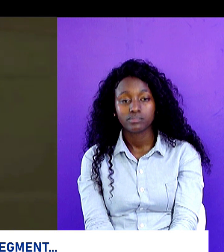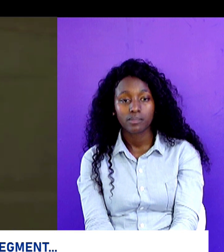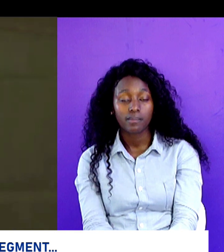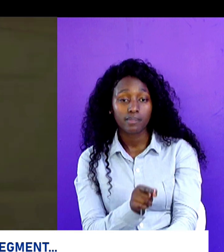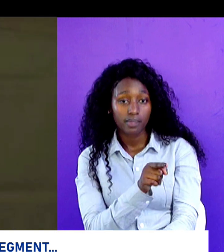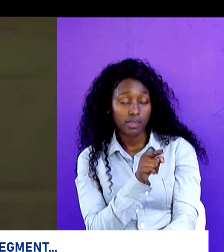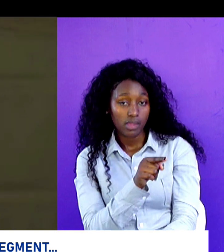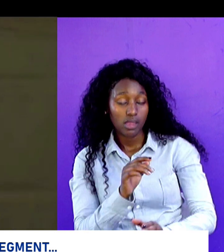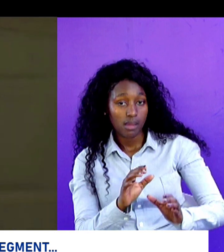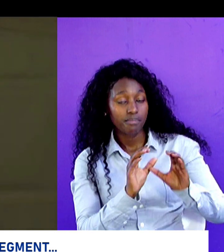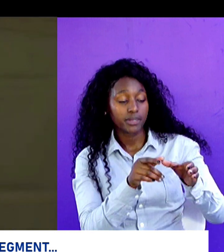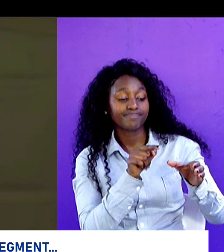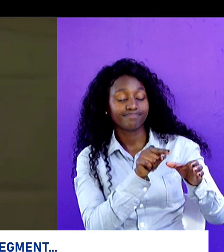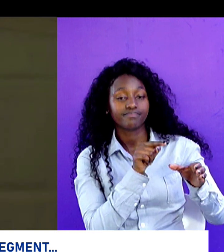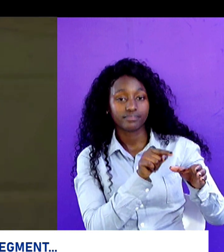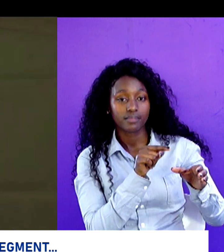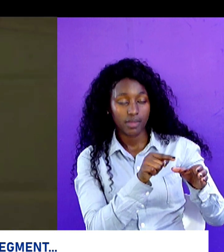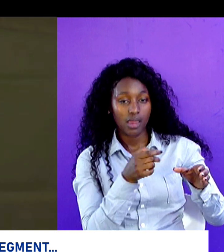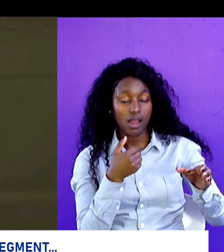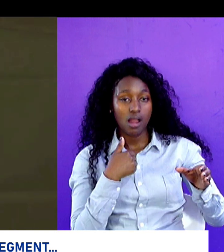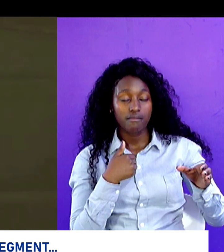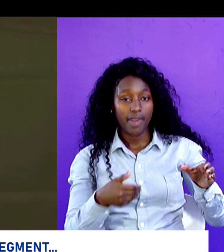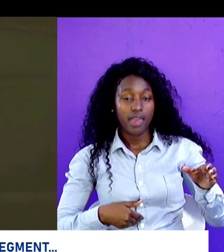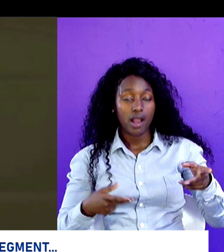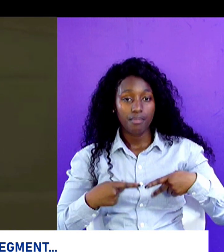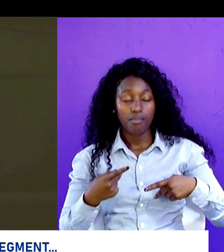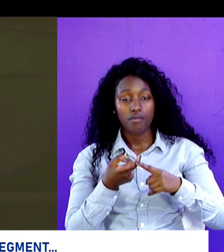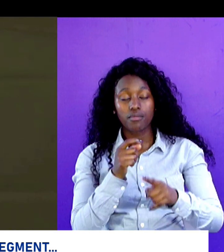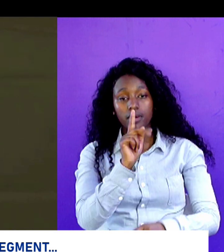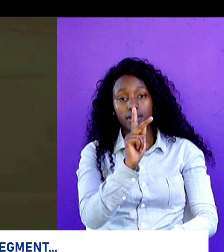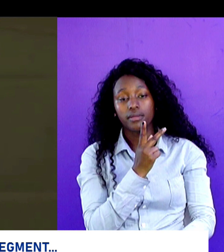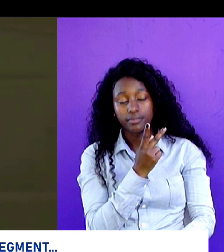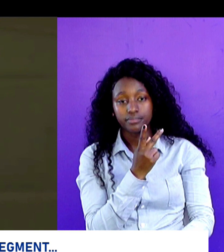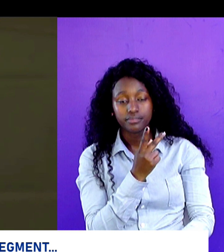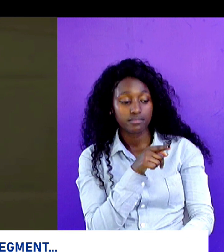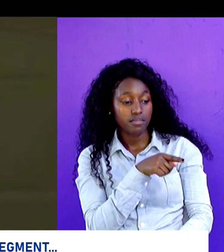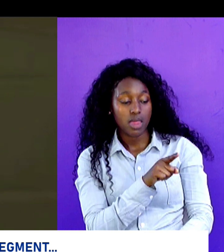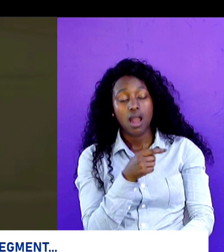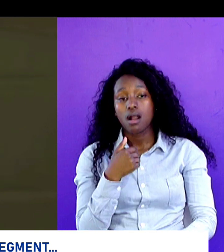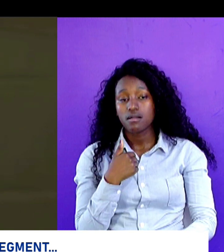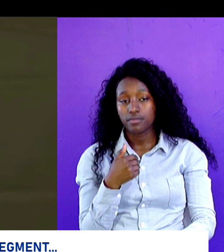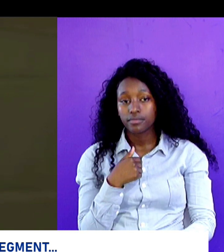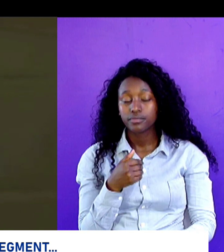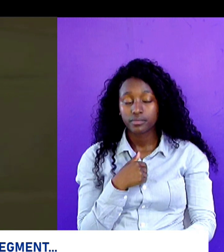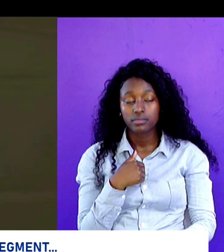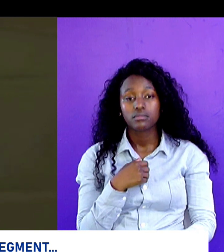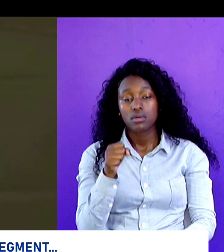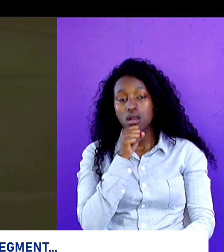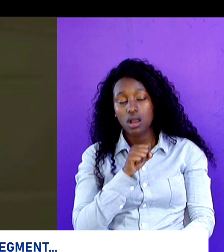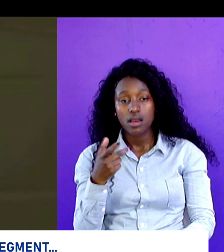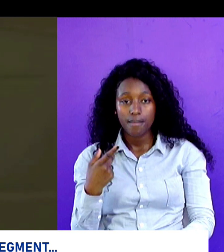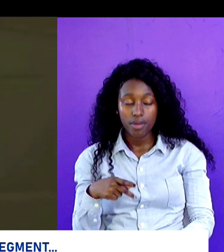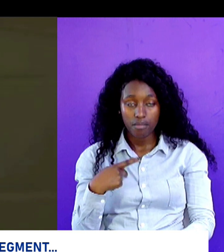This is the party of the young people of Kenya. There are elders like